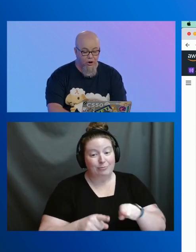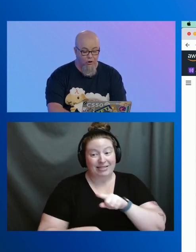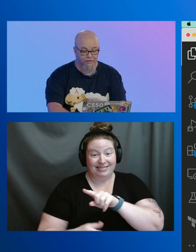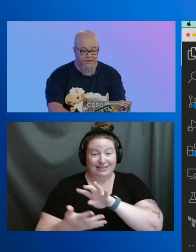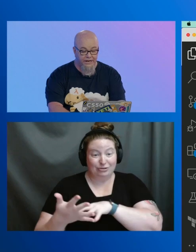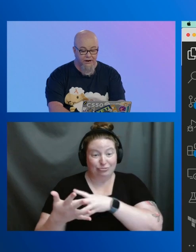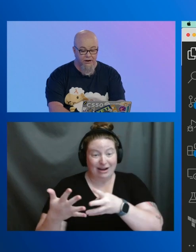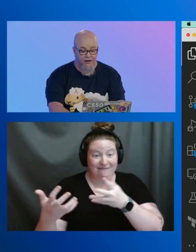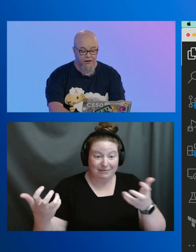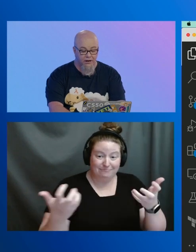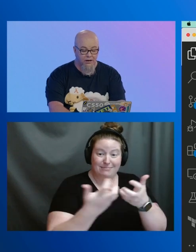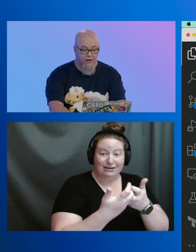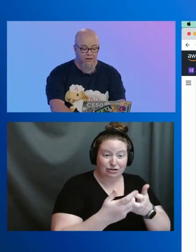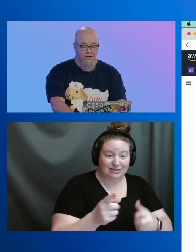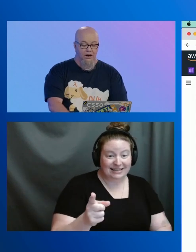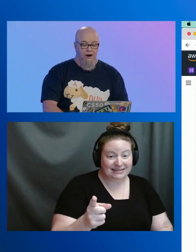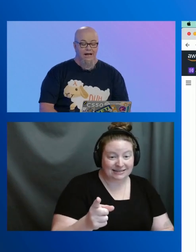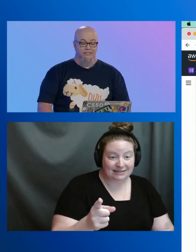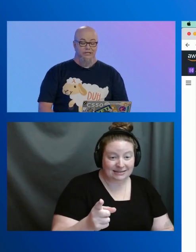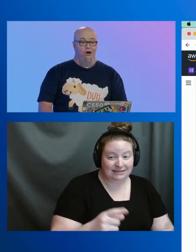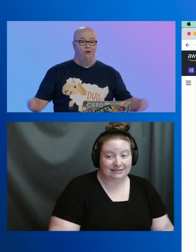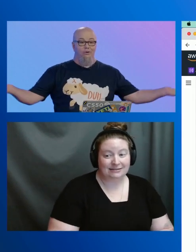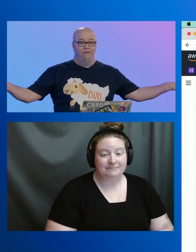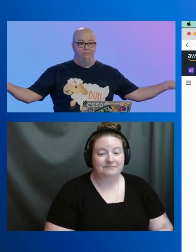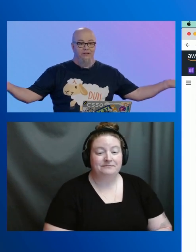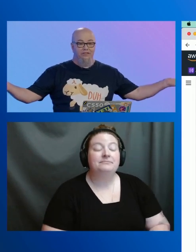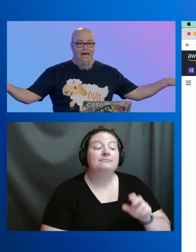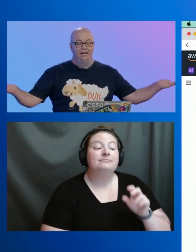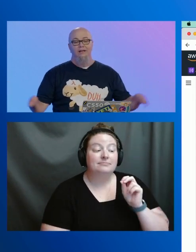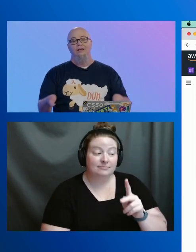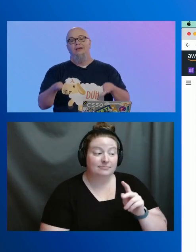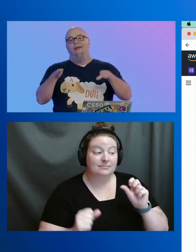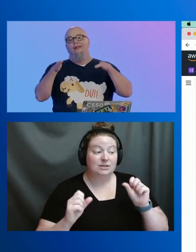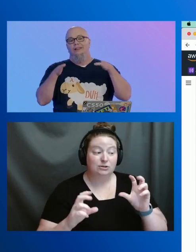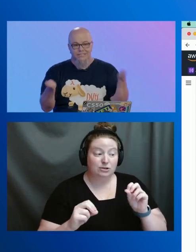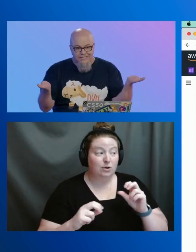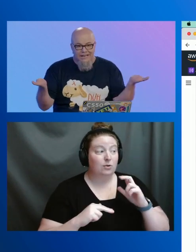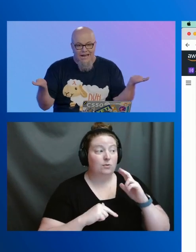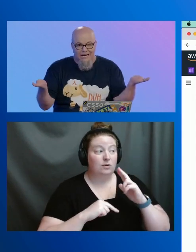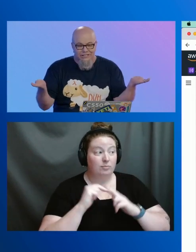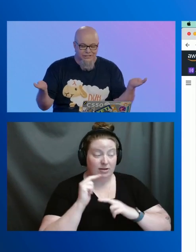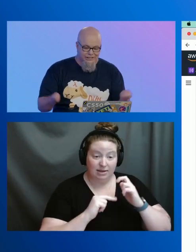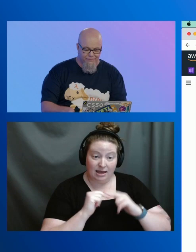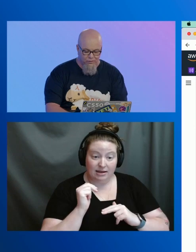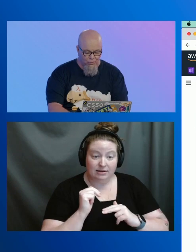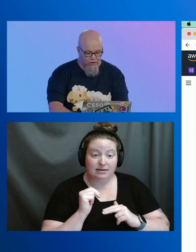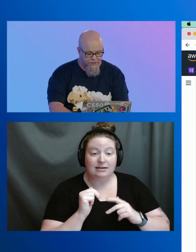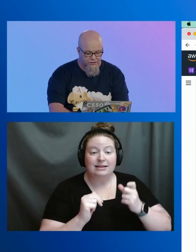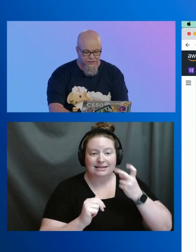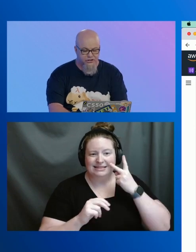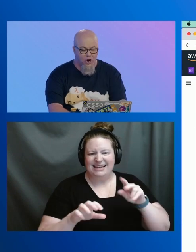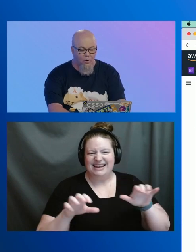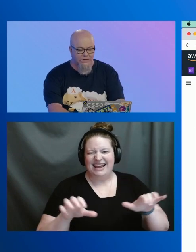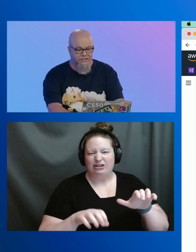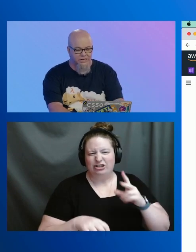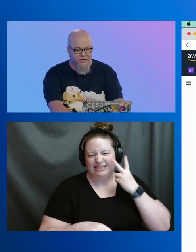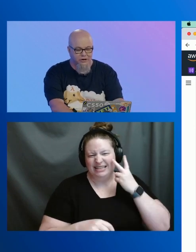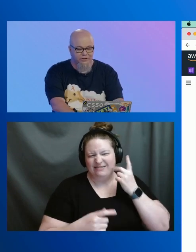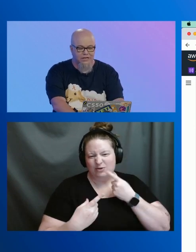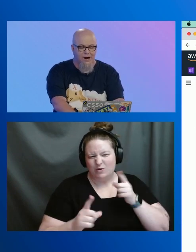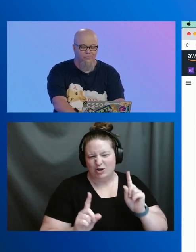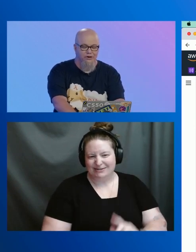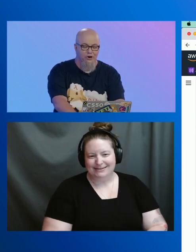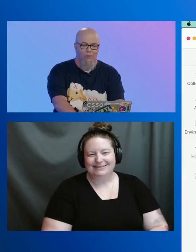have over here. All right, so we've built that. Let's see it in action, see if it works. This is always